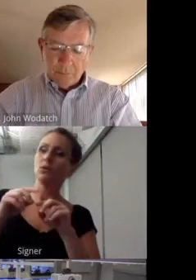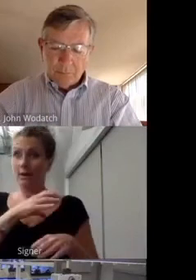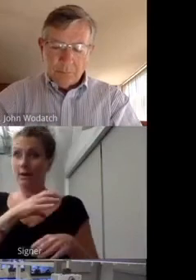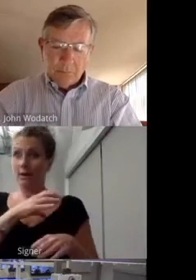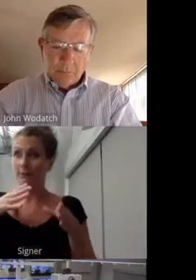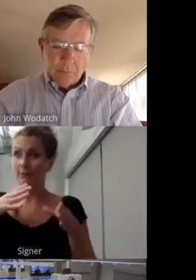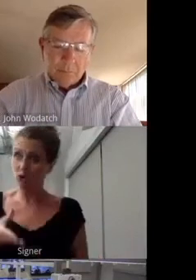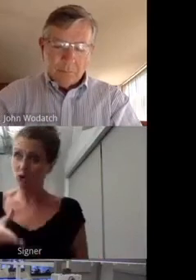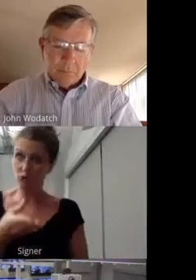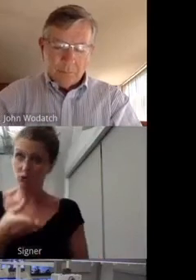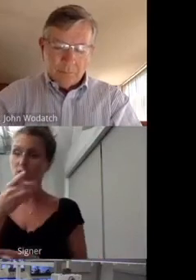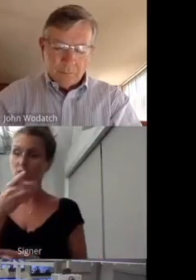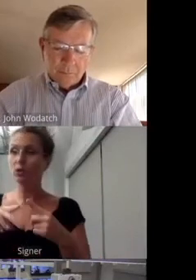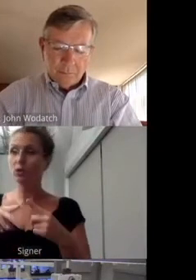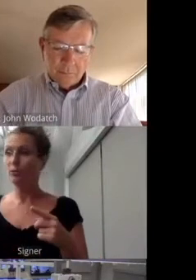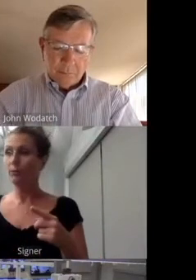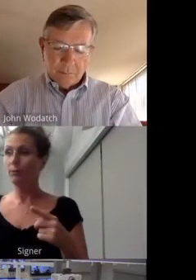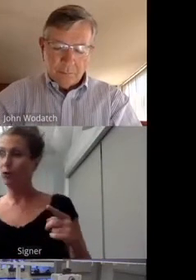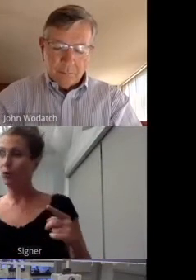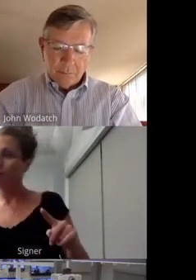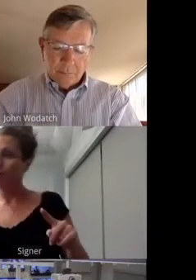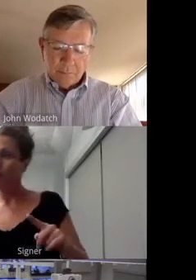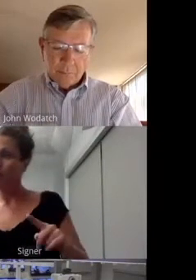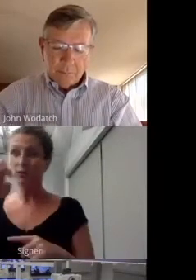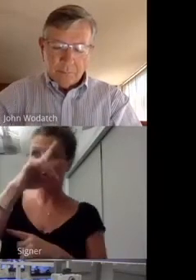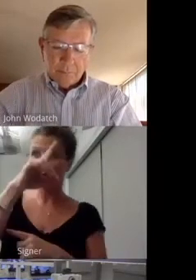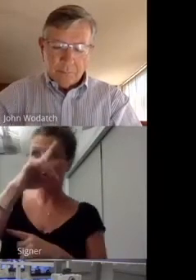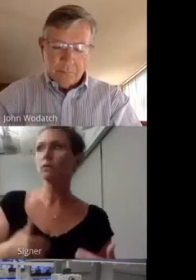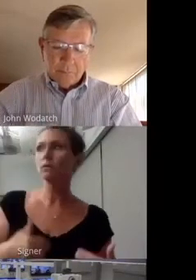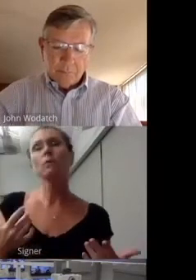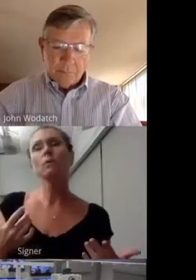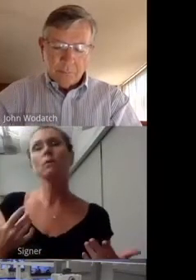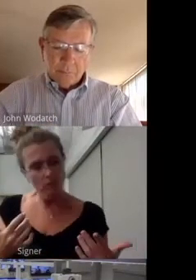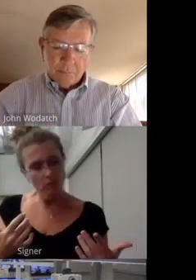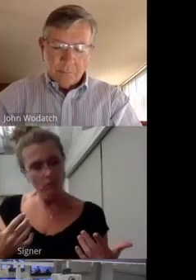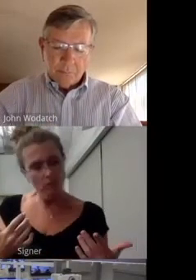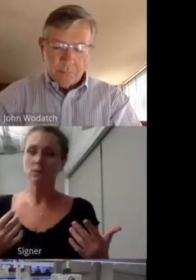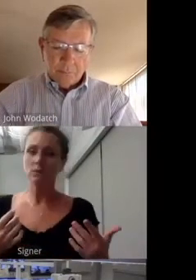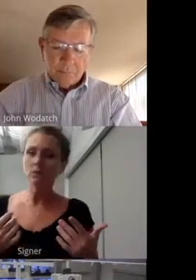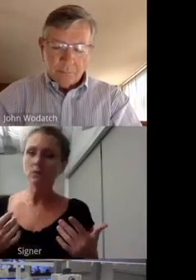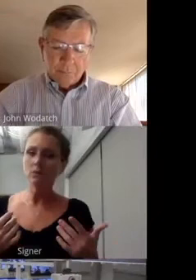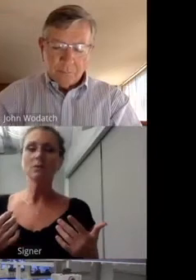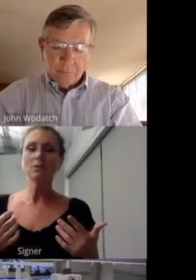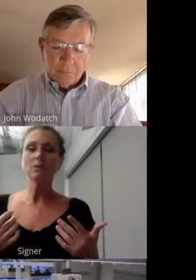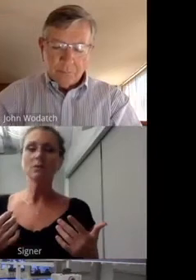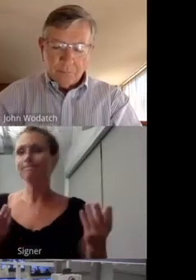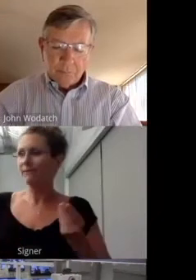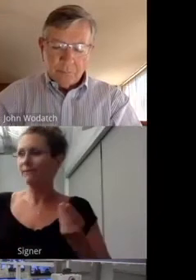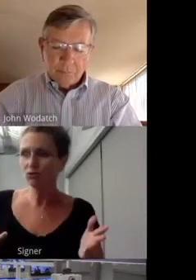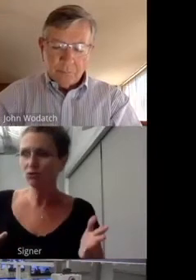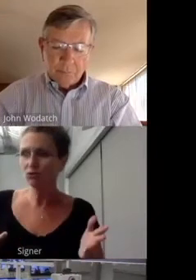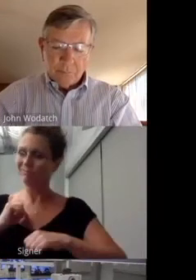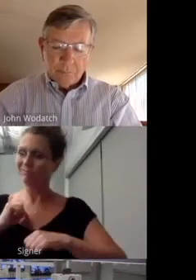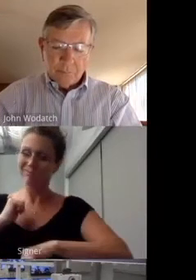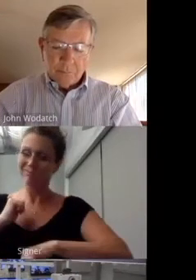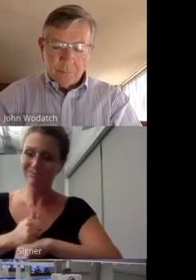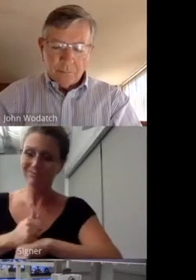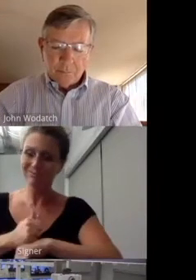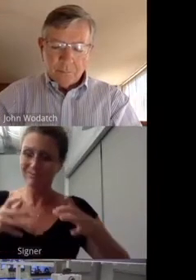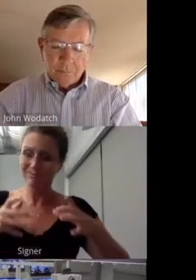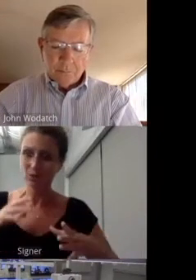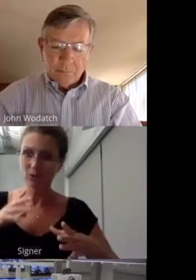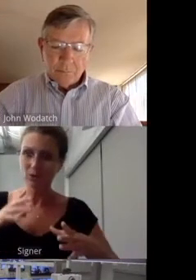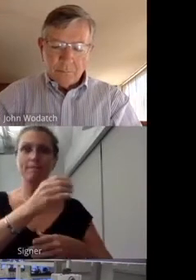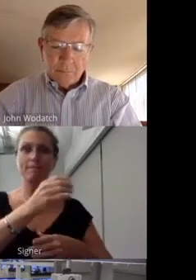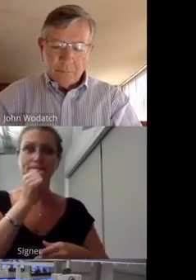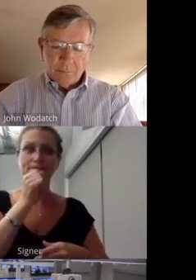education, to be a convener, like Jennifer's point, to bring the private sector and the